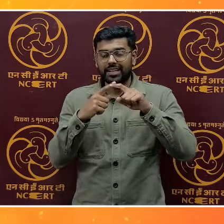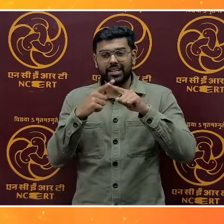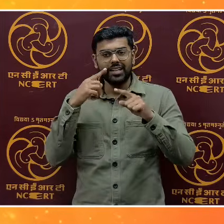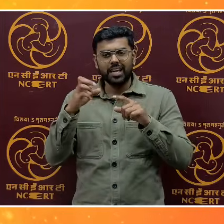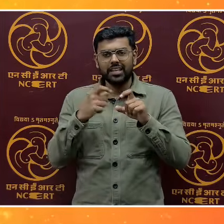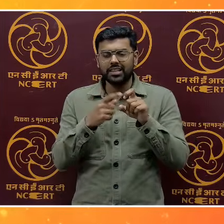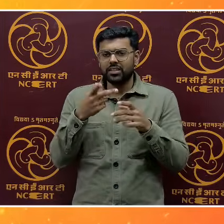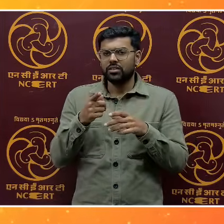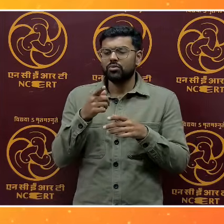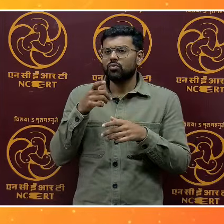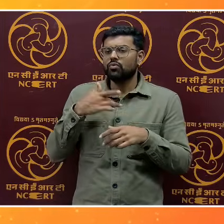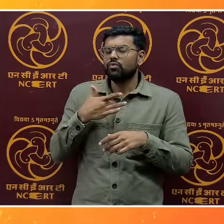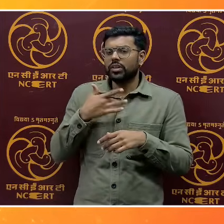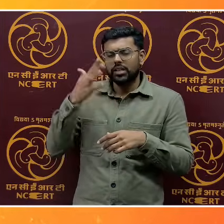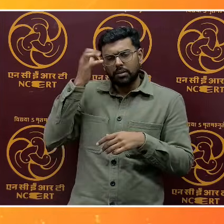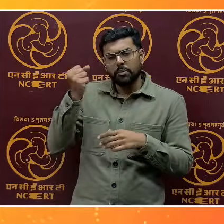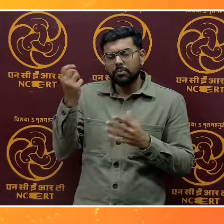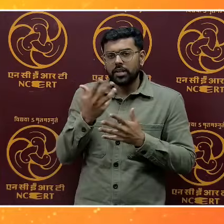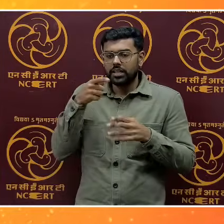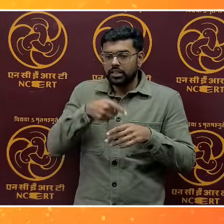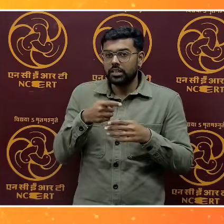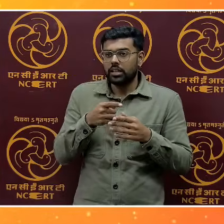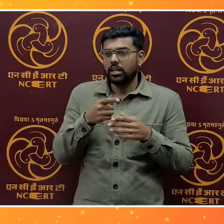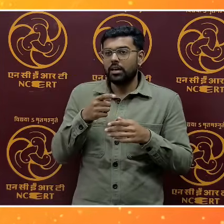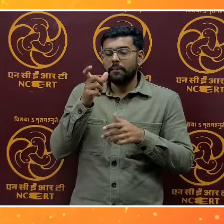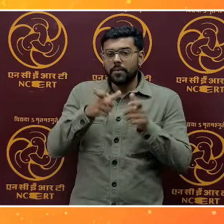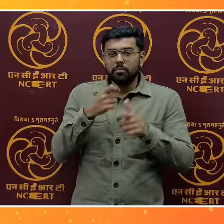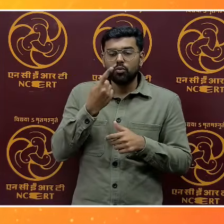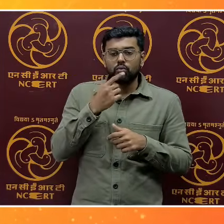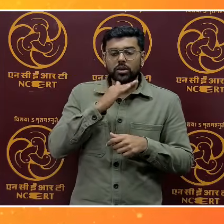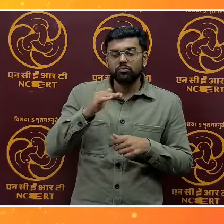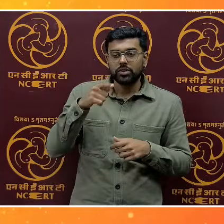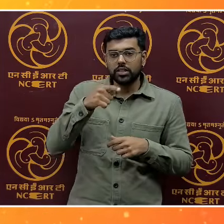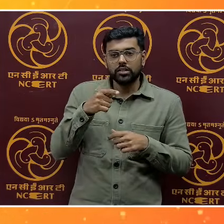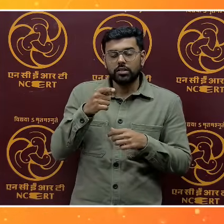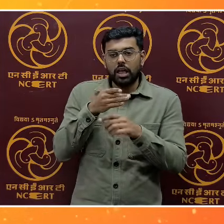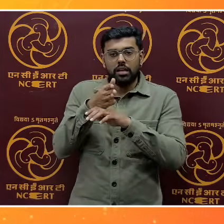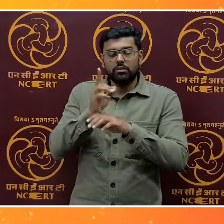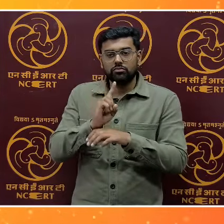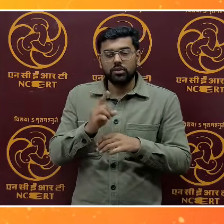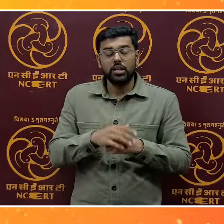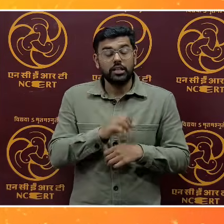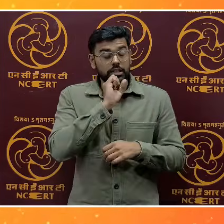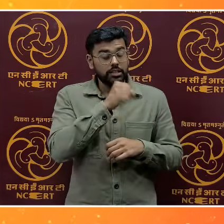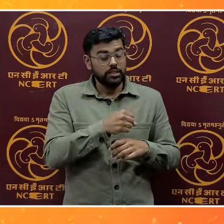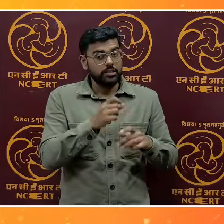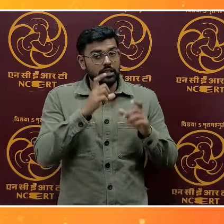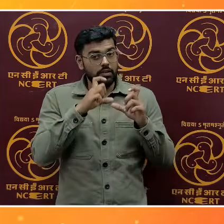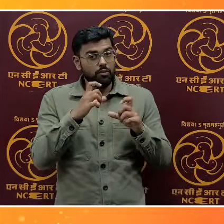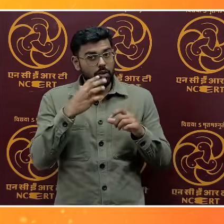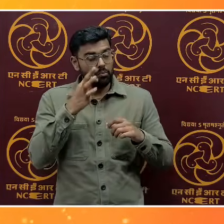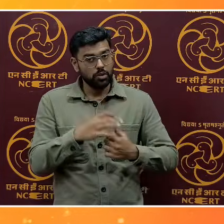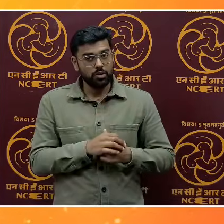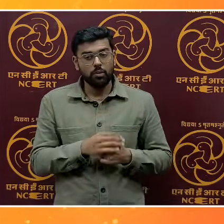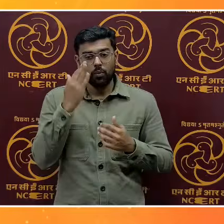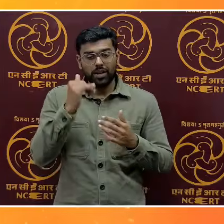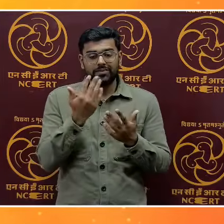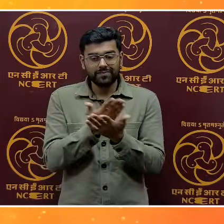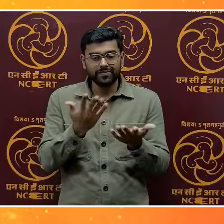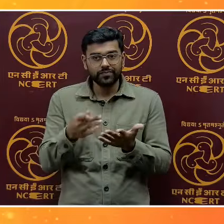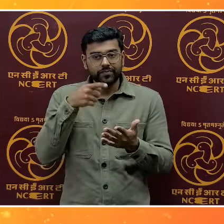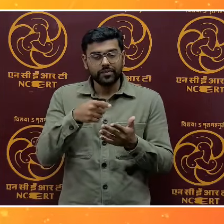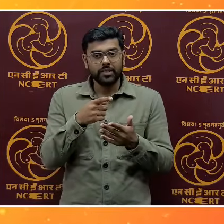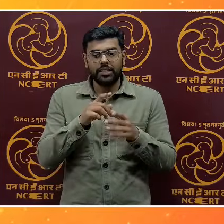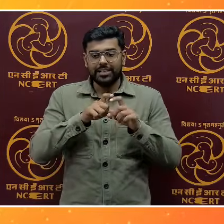what all things do you make sure that this won't hurt the children? Yes, we should be very careful. Those materials should be